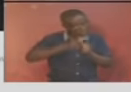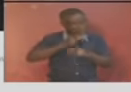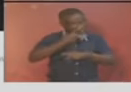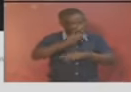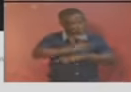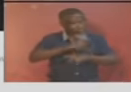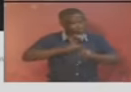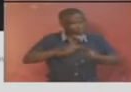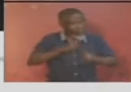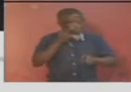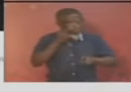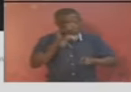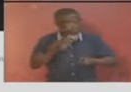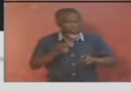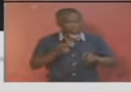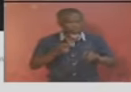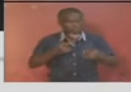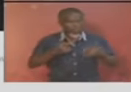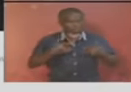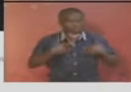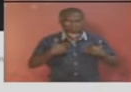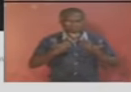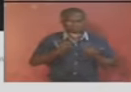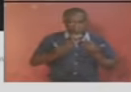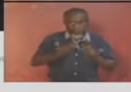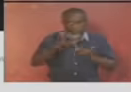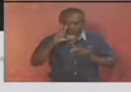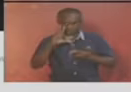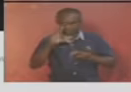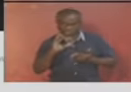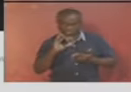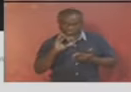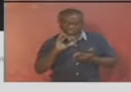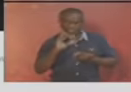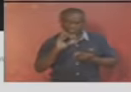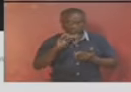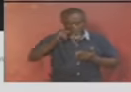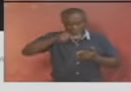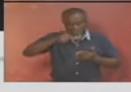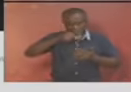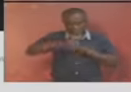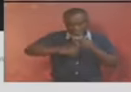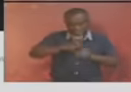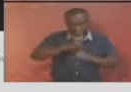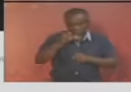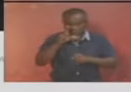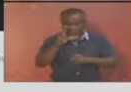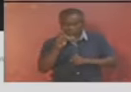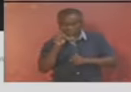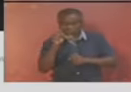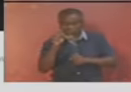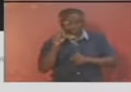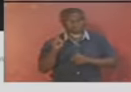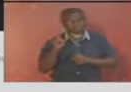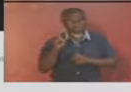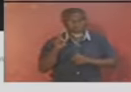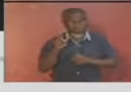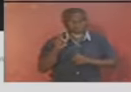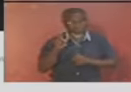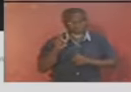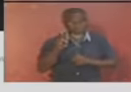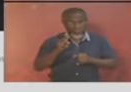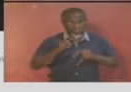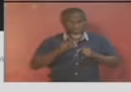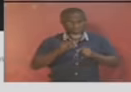accumulated in excess of 560 cases for the year thus far. So it doesn't mean that the virus has disappeared, but it does mean